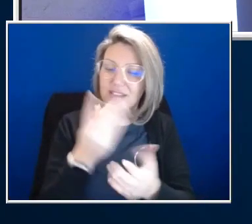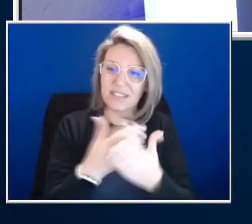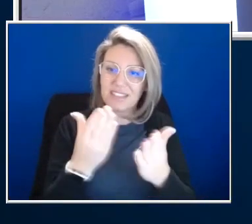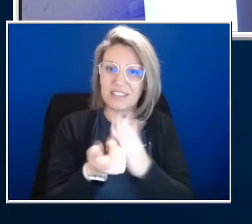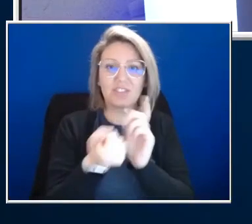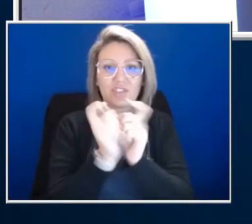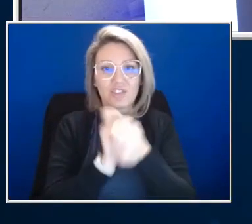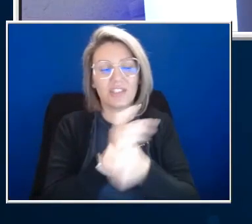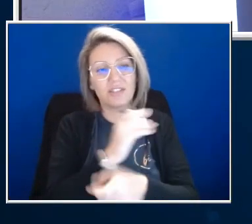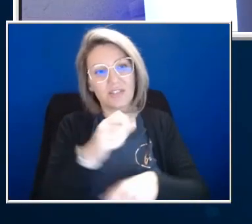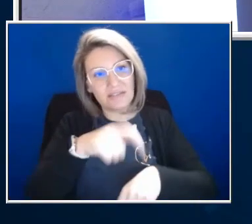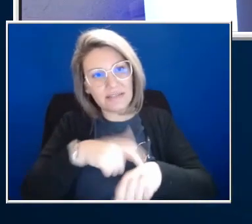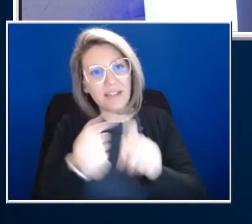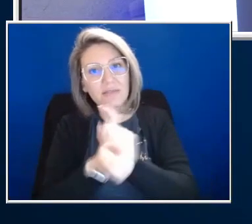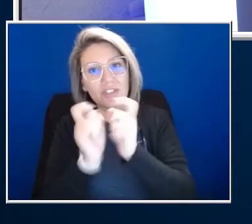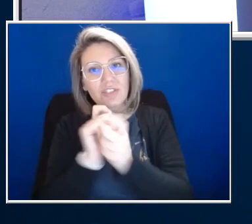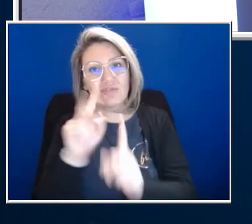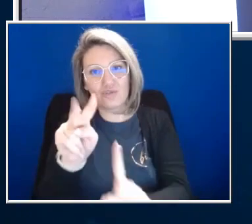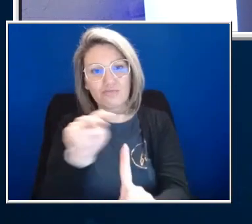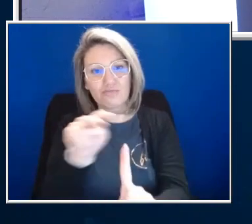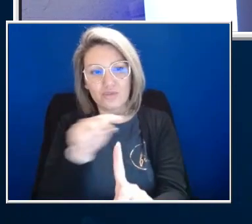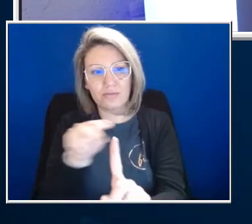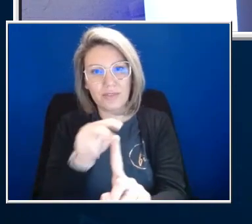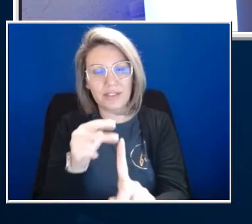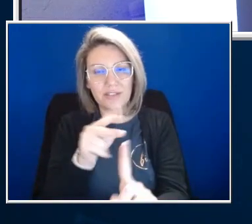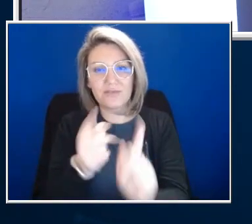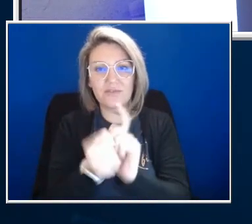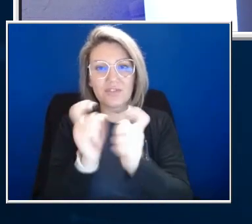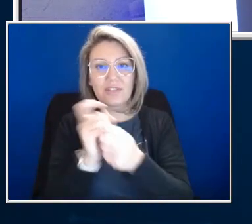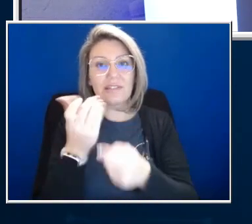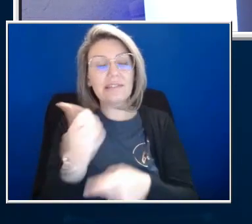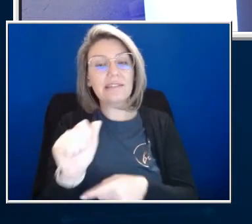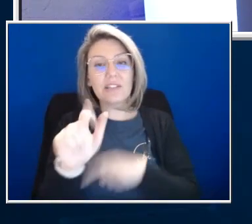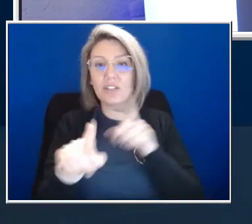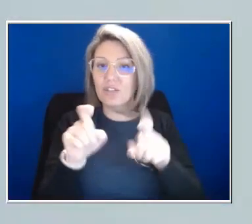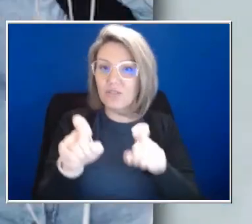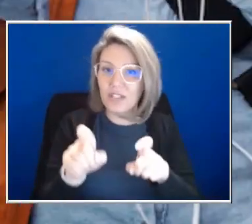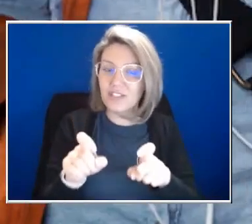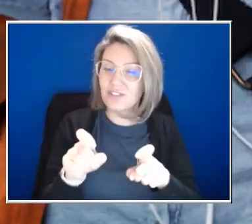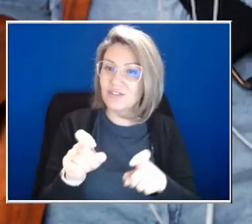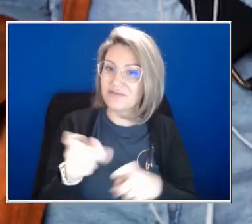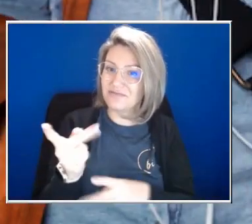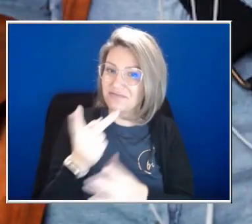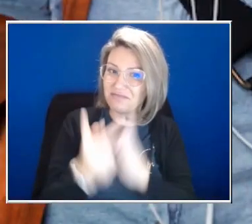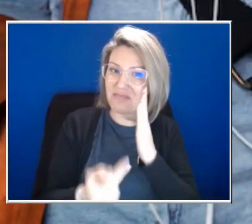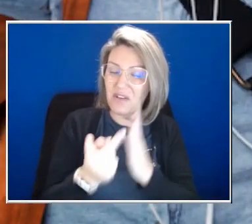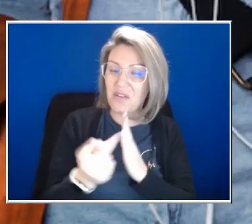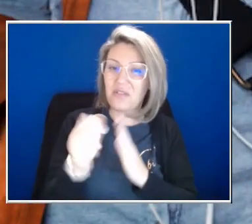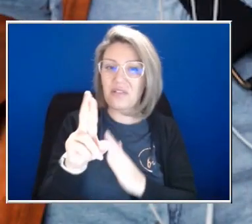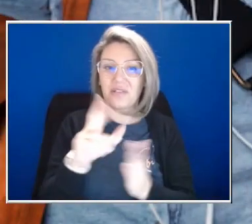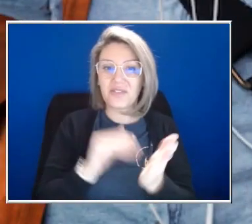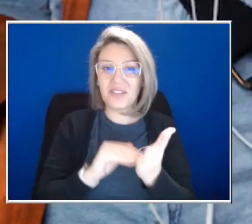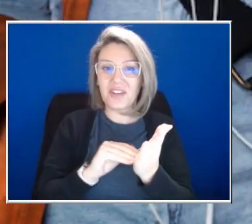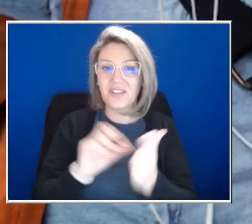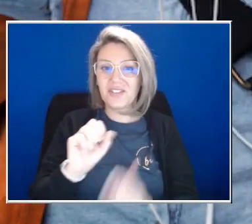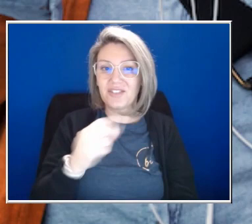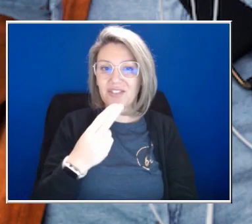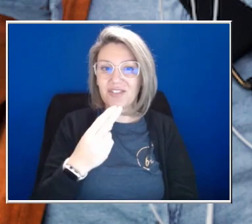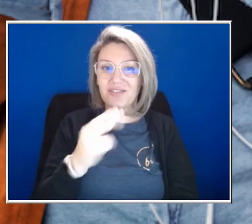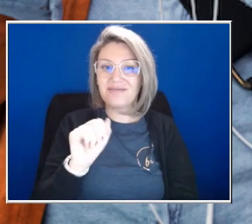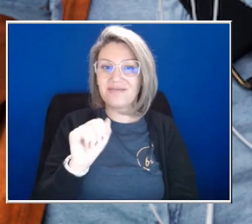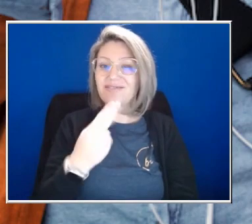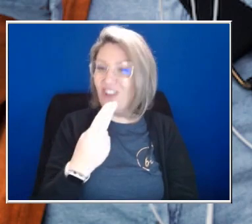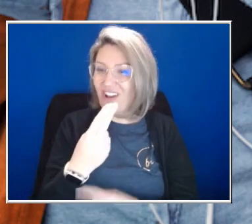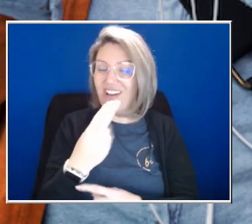and your perspective changes. If you have any questions for Corey or Christina or Dr. Shaw, you can send those in to us on YouTube, Facebook, and the Medical